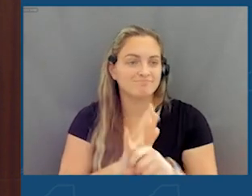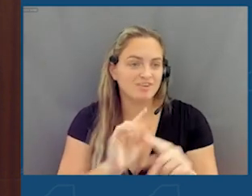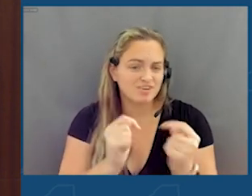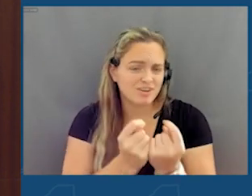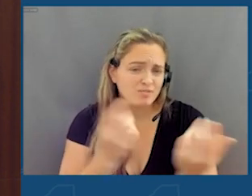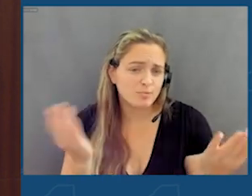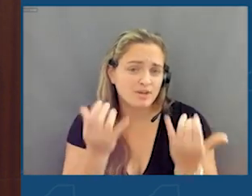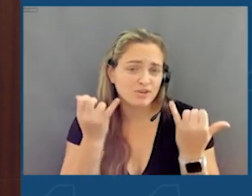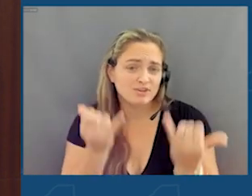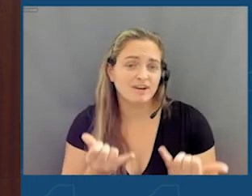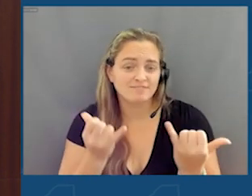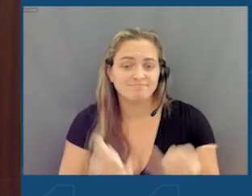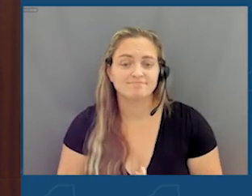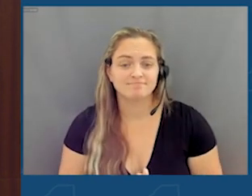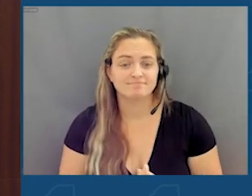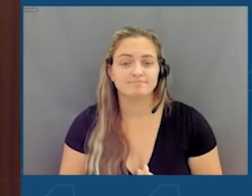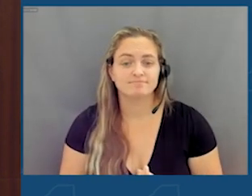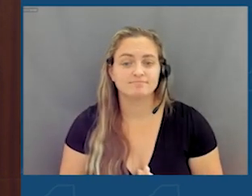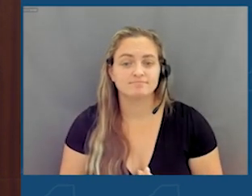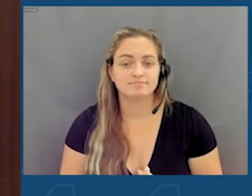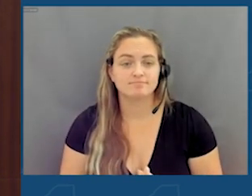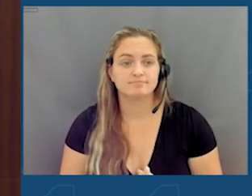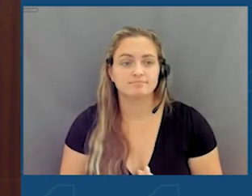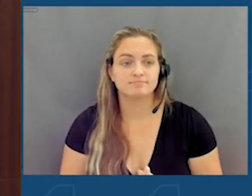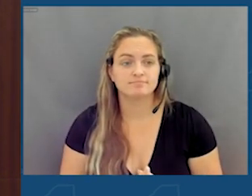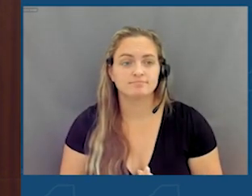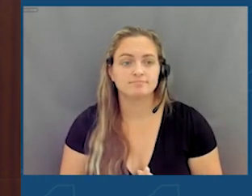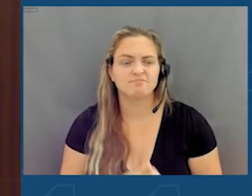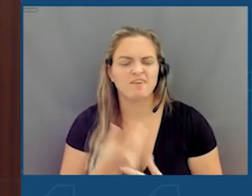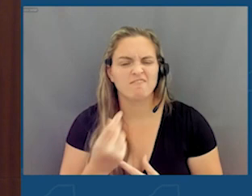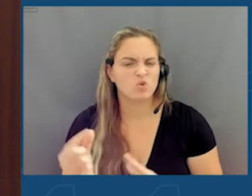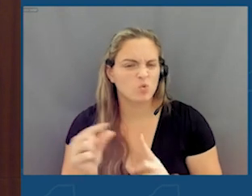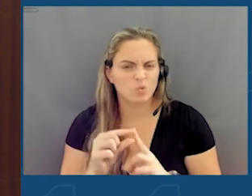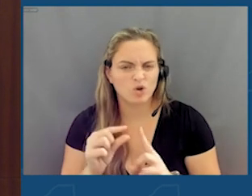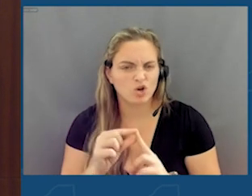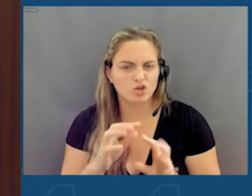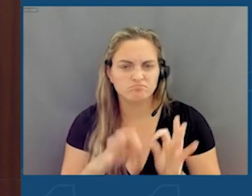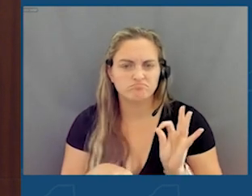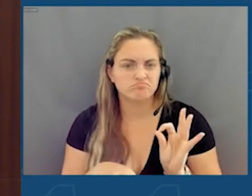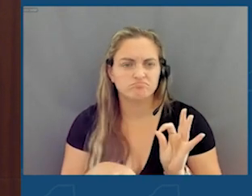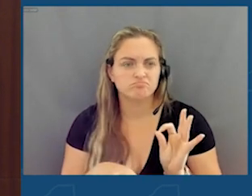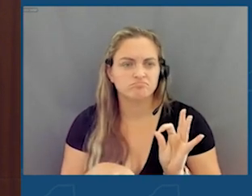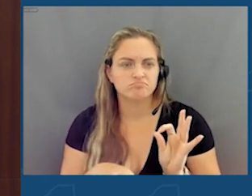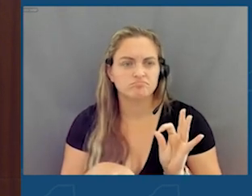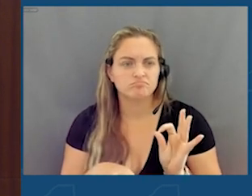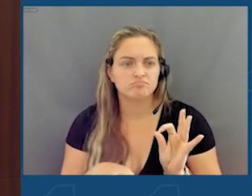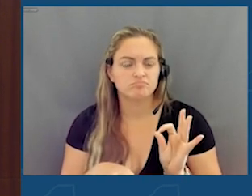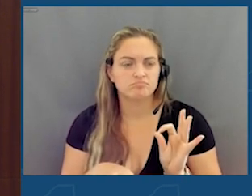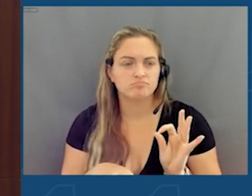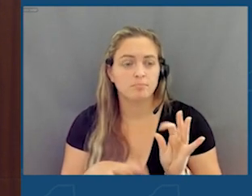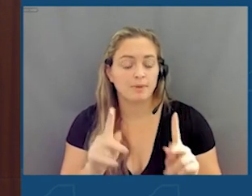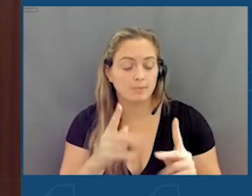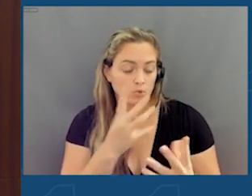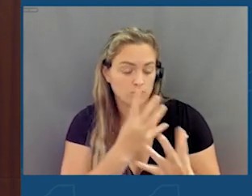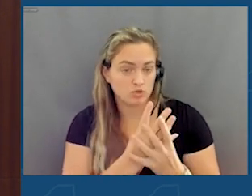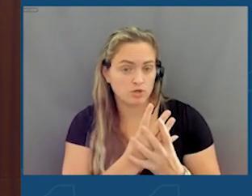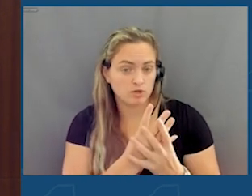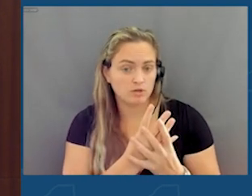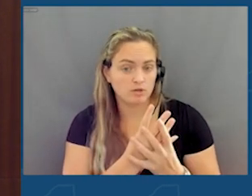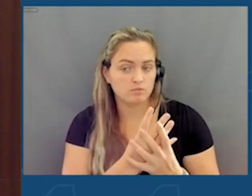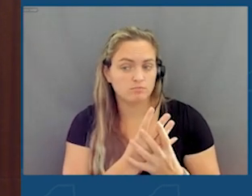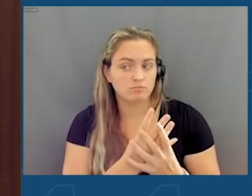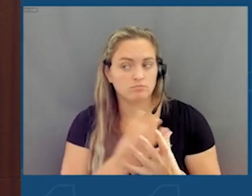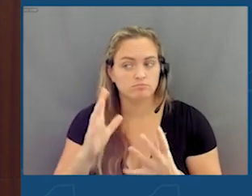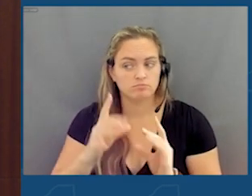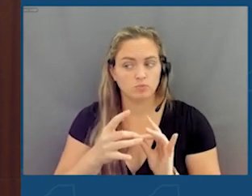here today. Just simply want to say a few words. Formerly incarcerated people, once released,